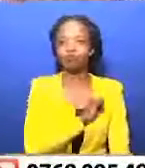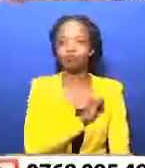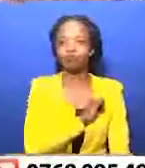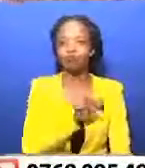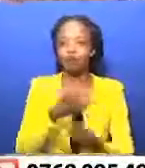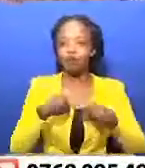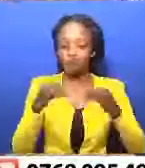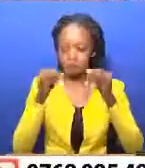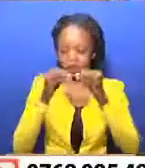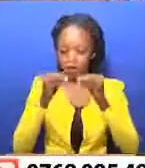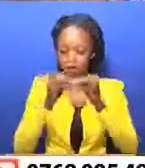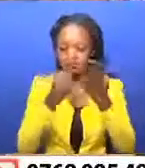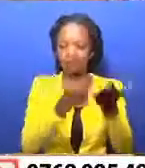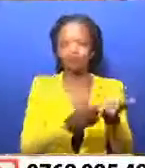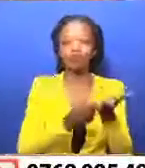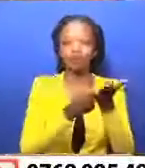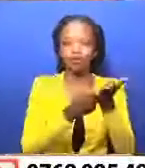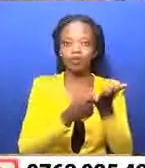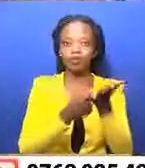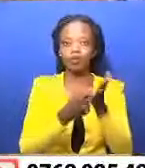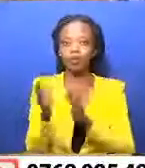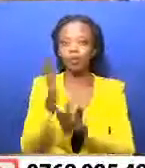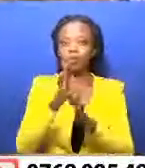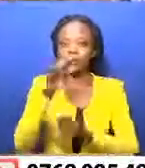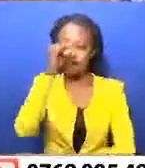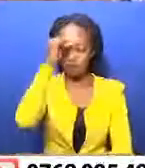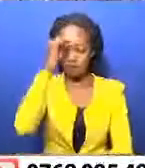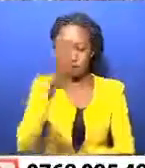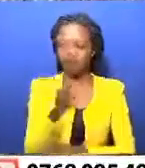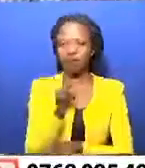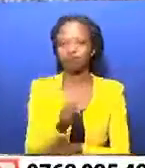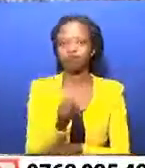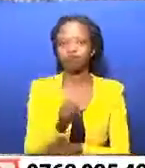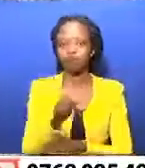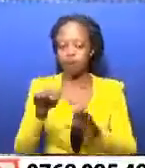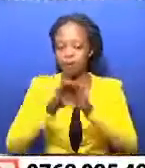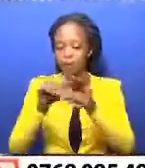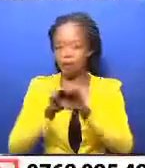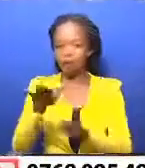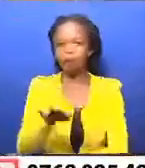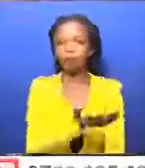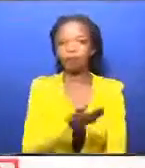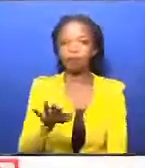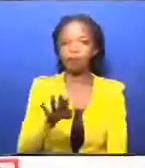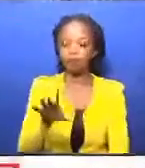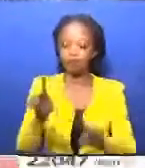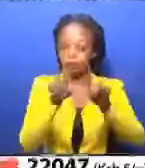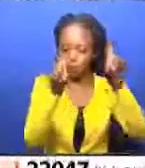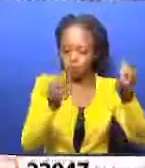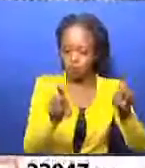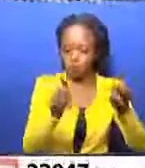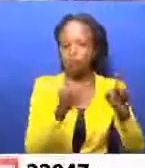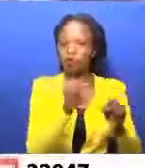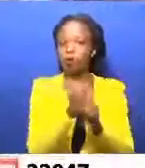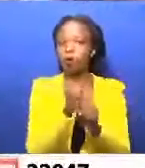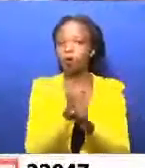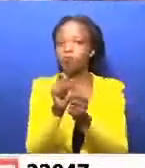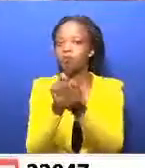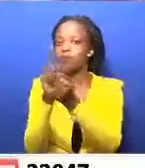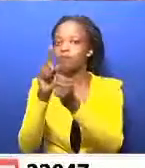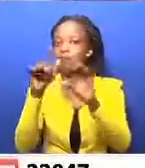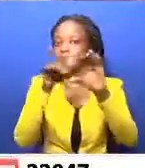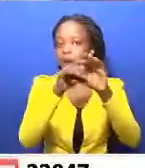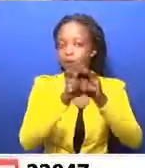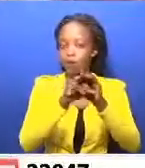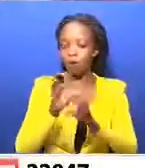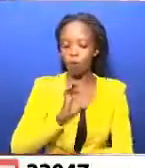plenary session to discuss the fate of the governor. The members of parliament have questioned the credibility of an 11-member